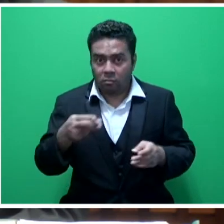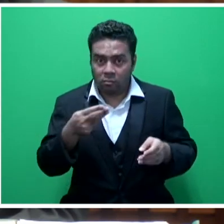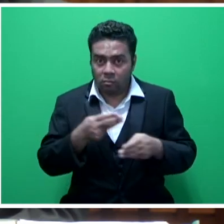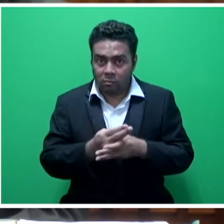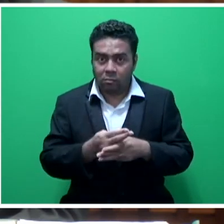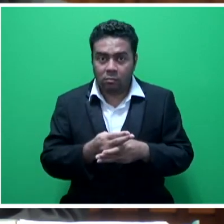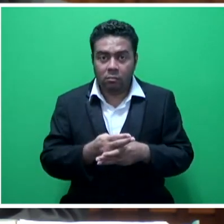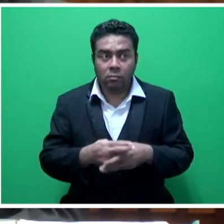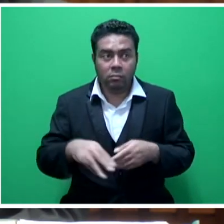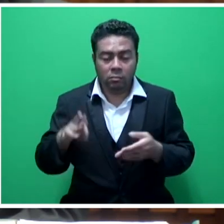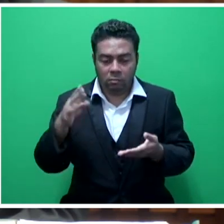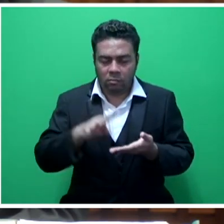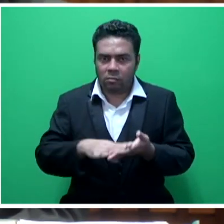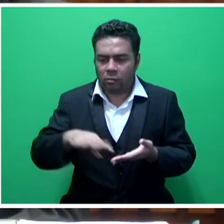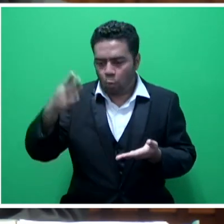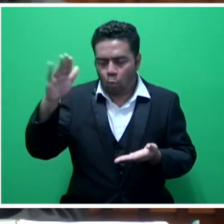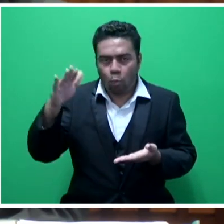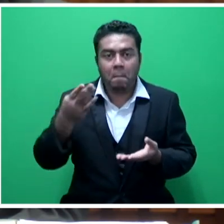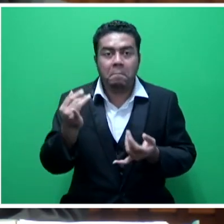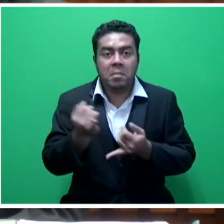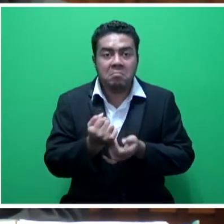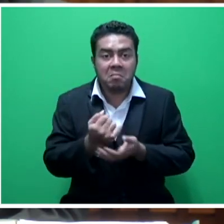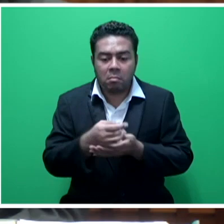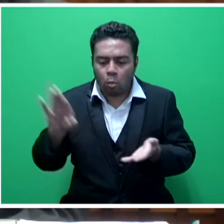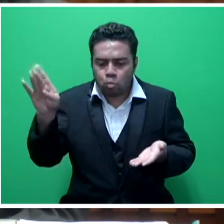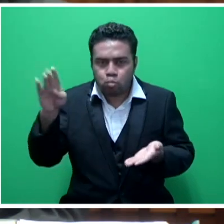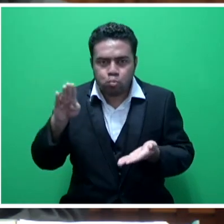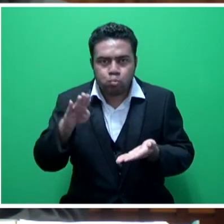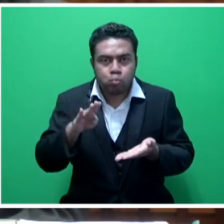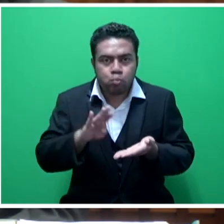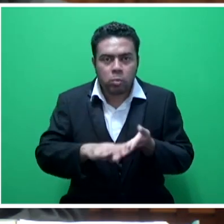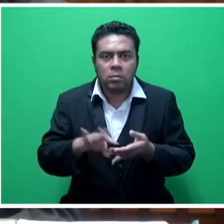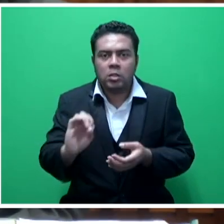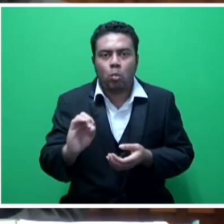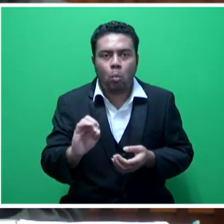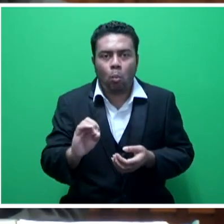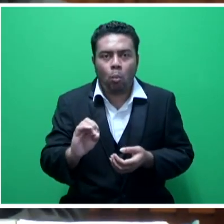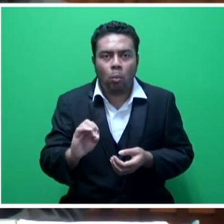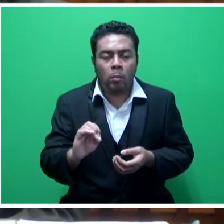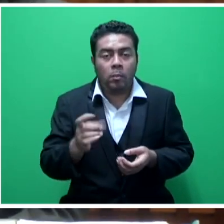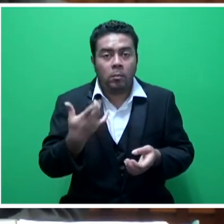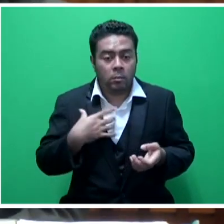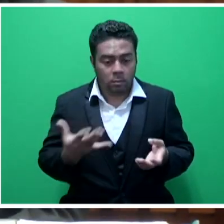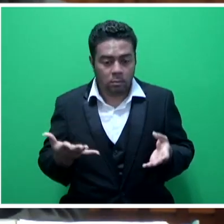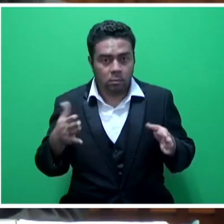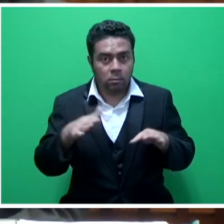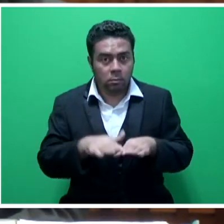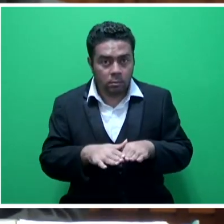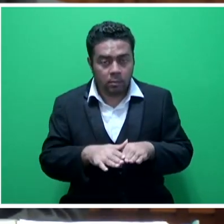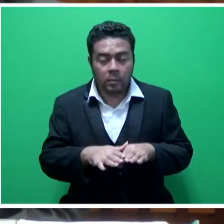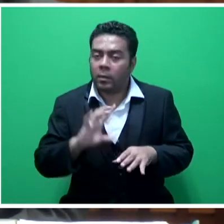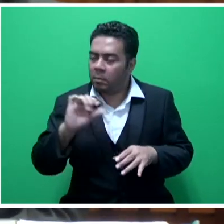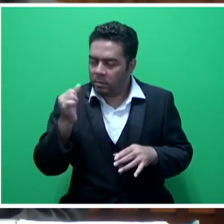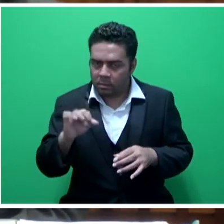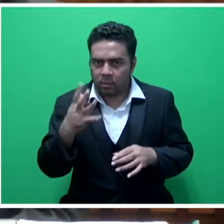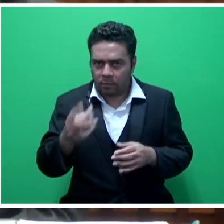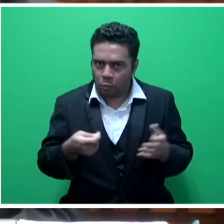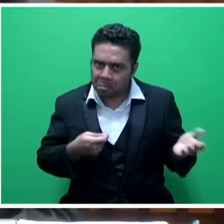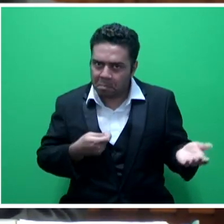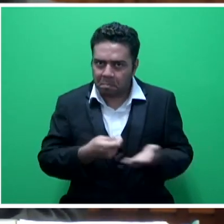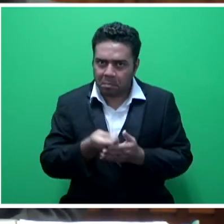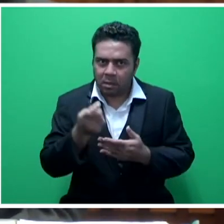earned dropping to almost zero. While grounding this fleet saves variable operating costs, it still has to